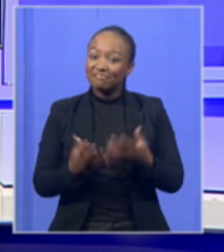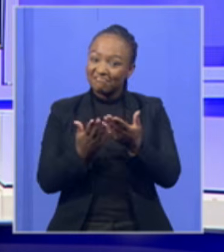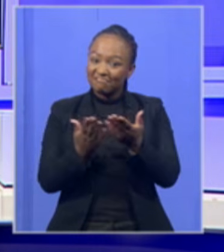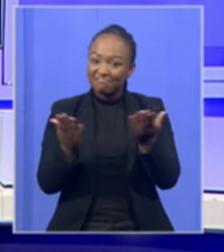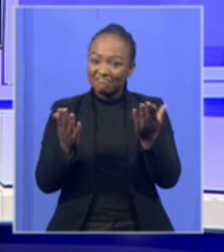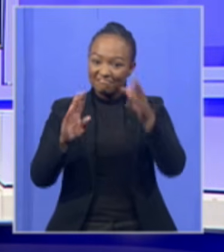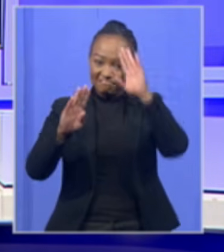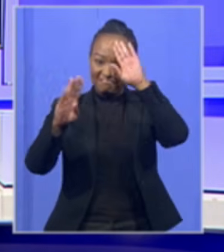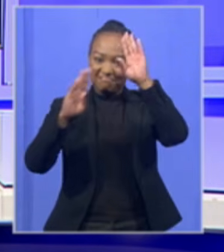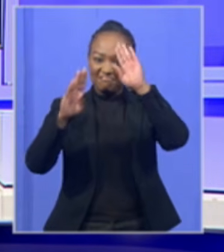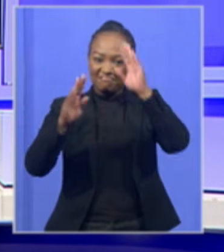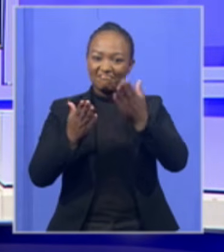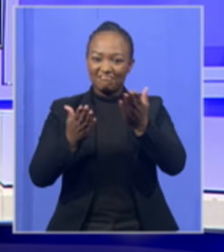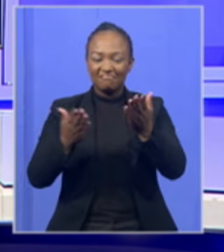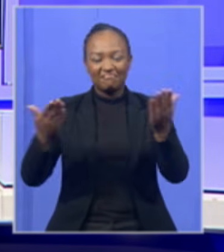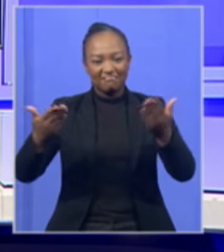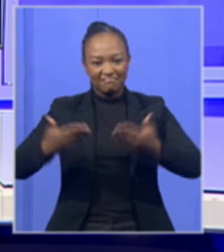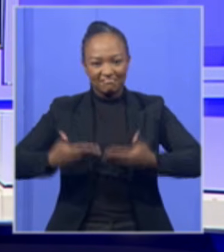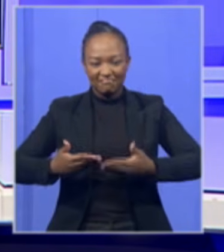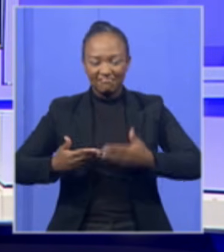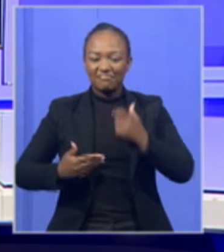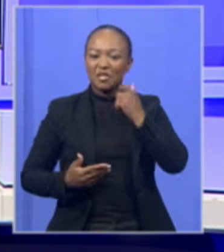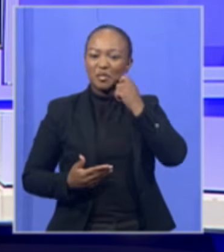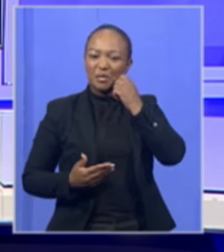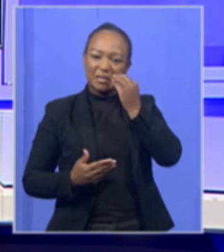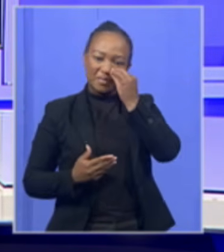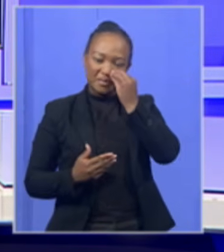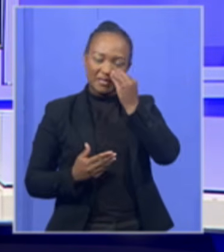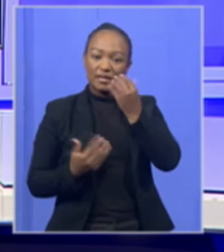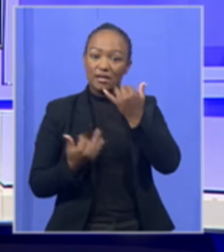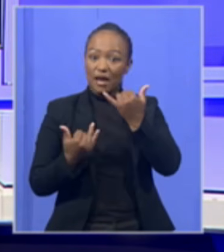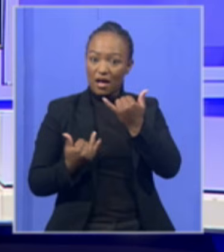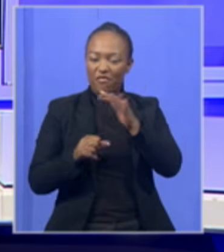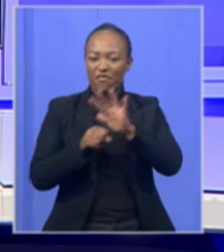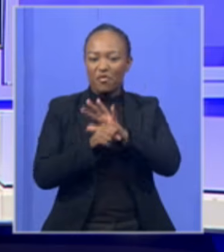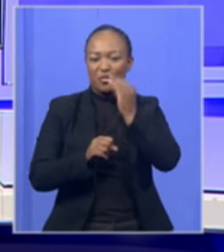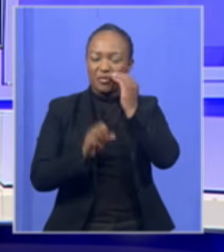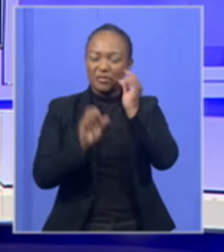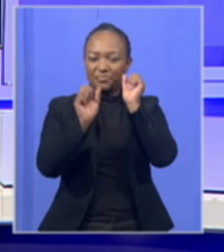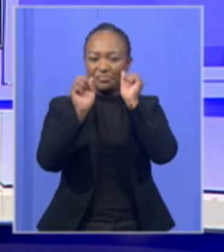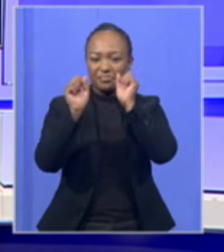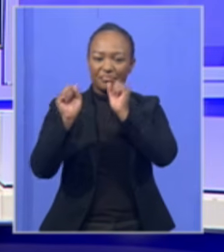Mothoetso madume wa amogetswe mo kgasong ya rona ya dikgang tsa Setswana, tla re diale.